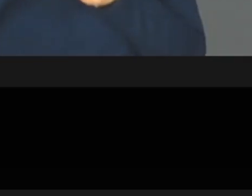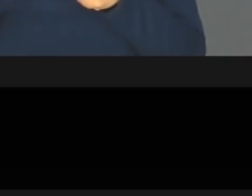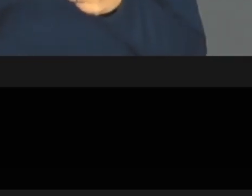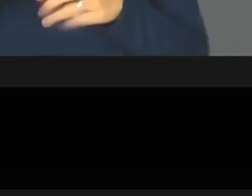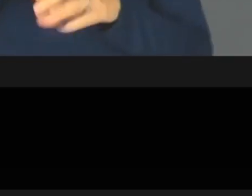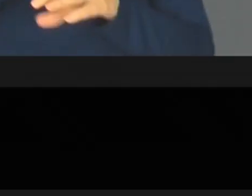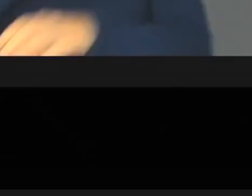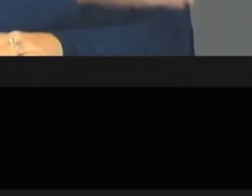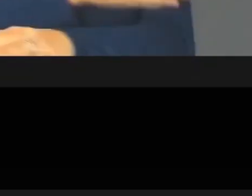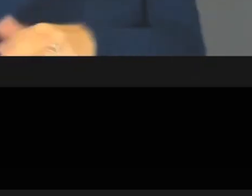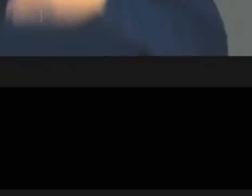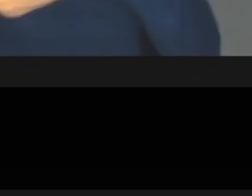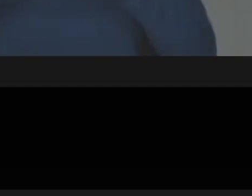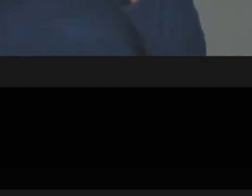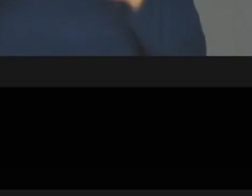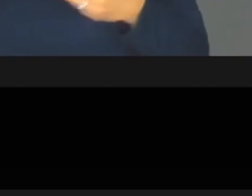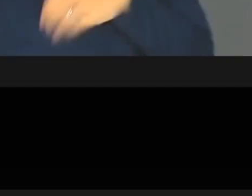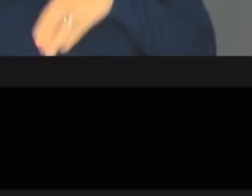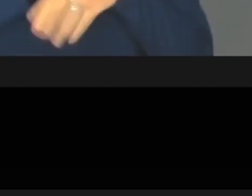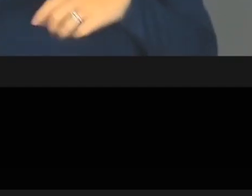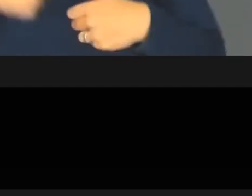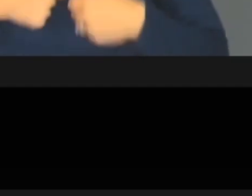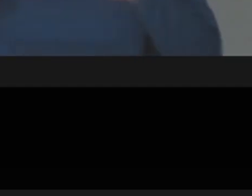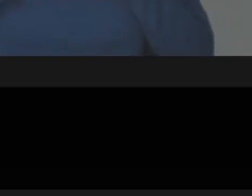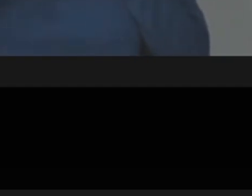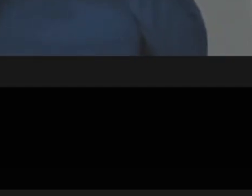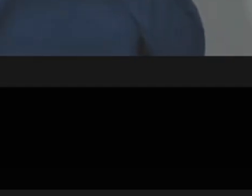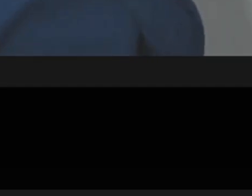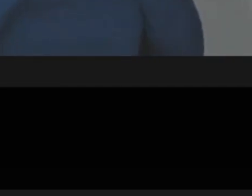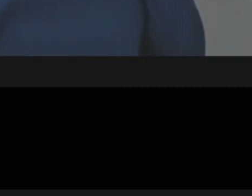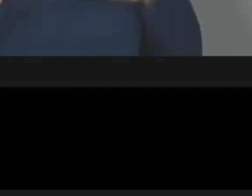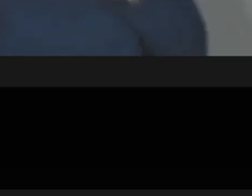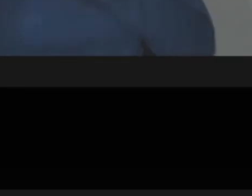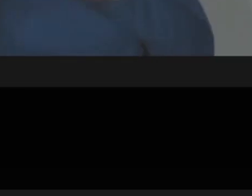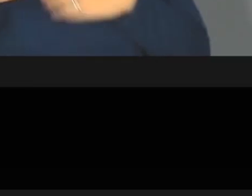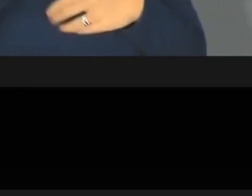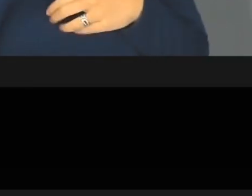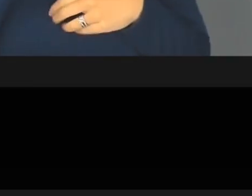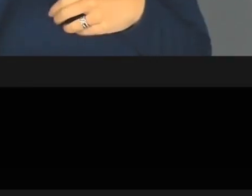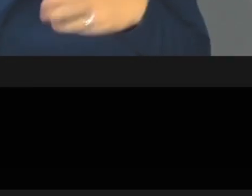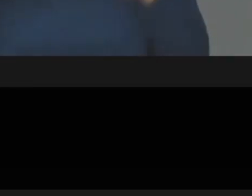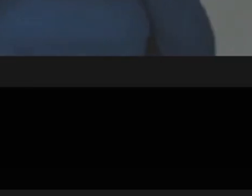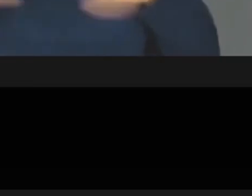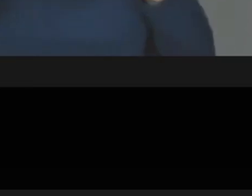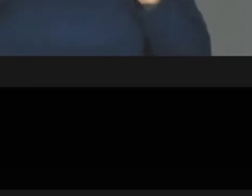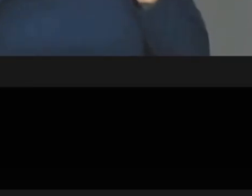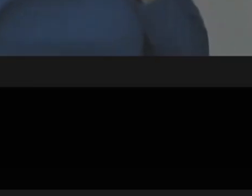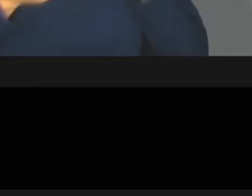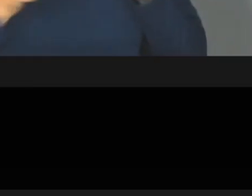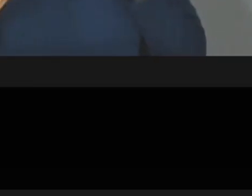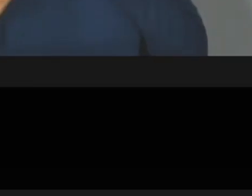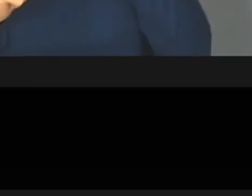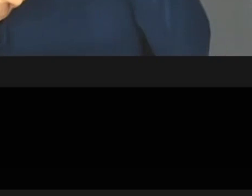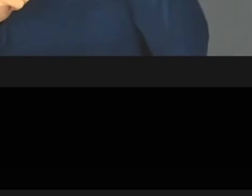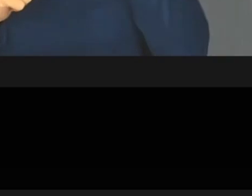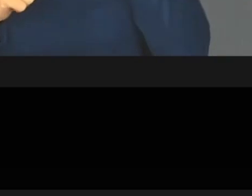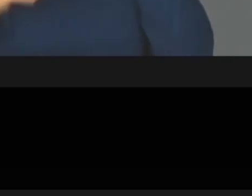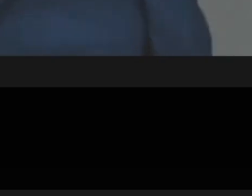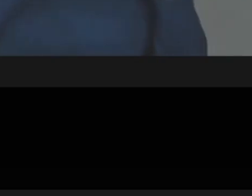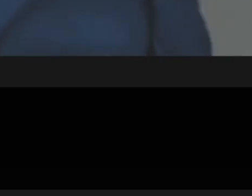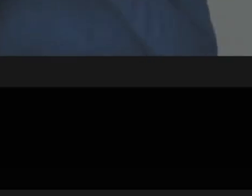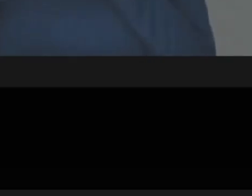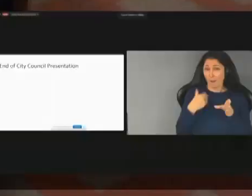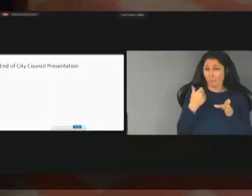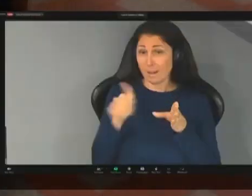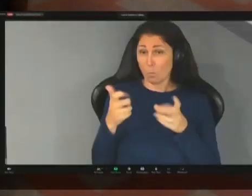easier on residents and stakeholders. And that's it. Thank you. Thank you. Anyone in your staff have anything else they want to